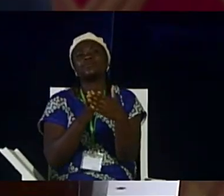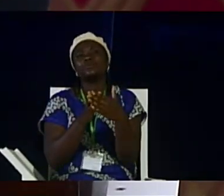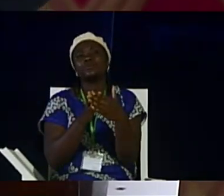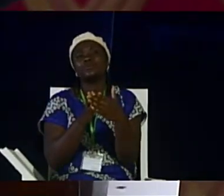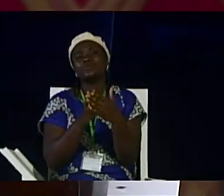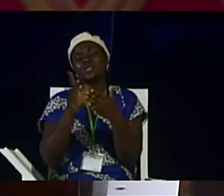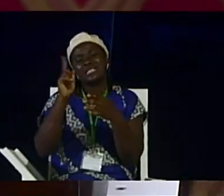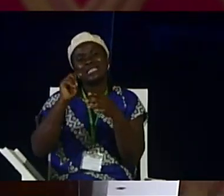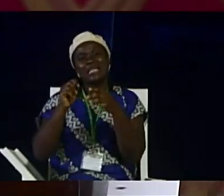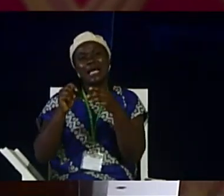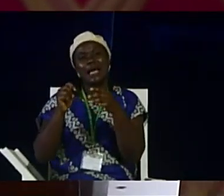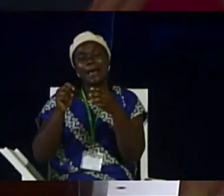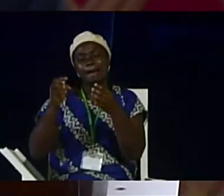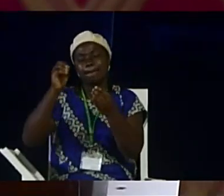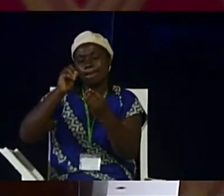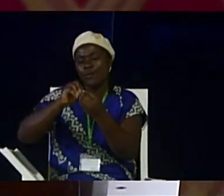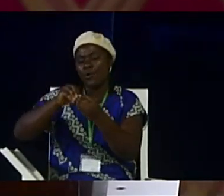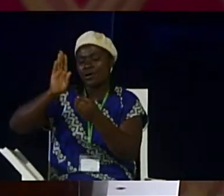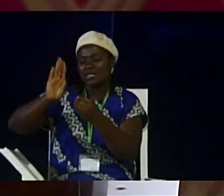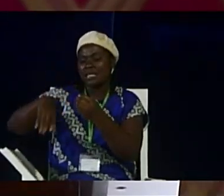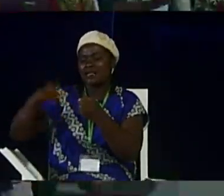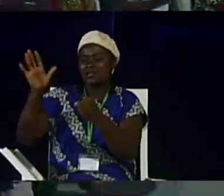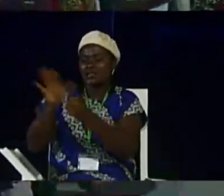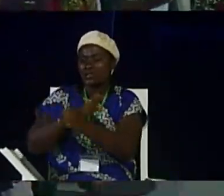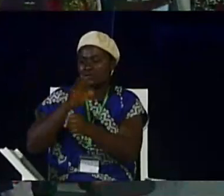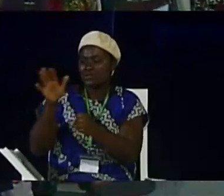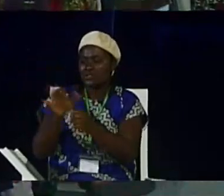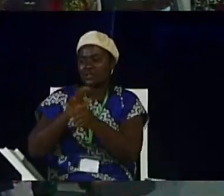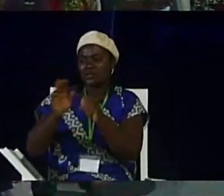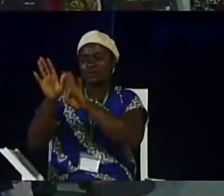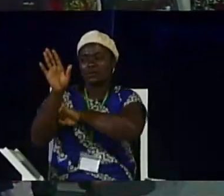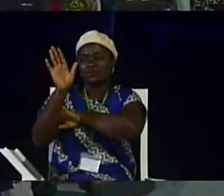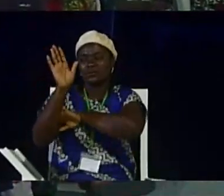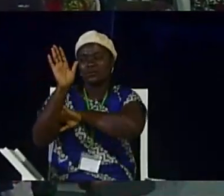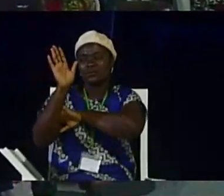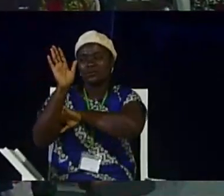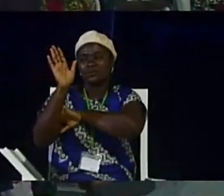the more than sufficient God.